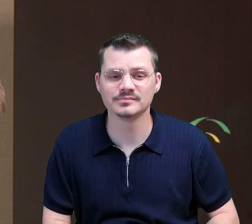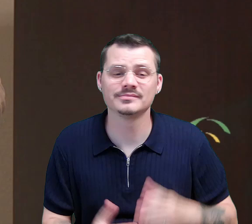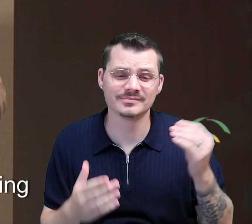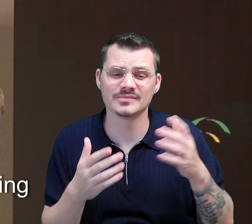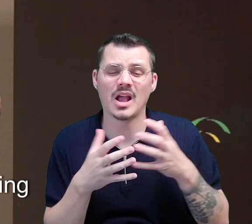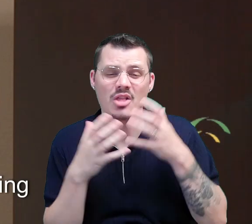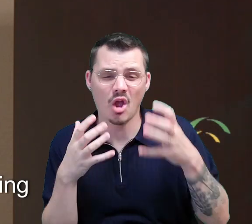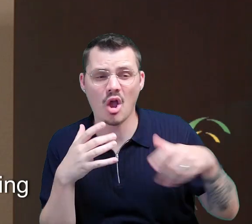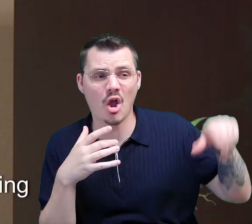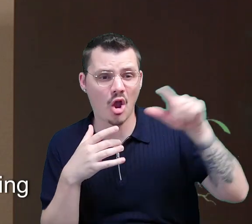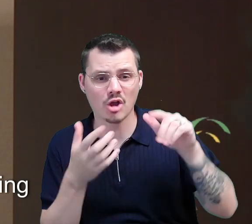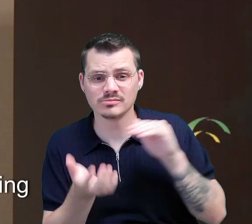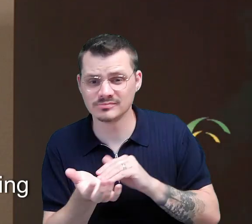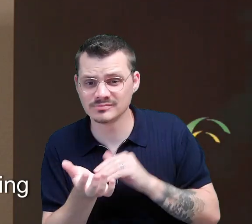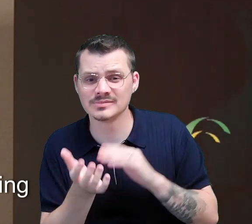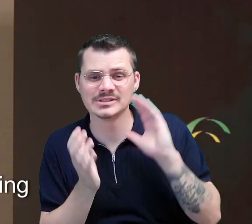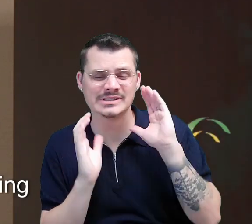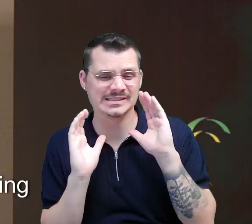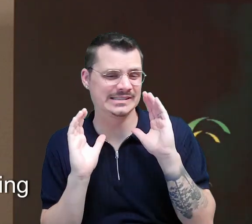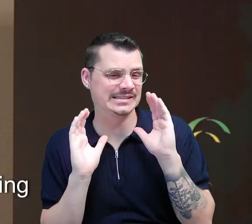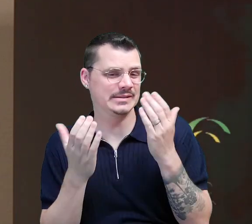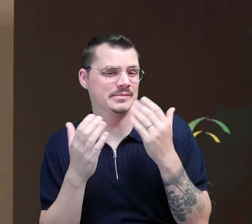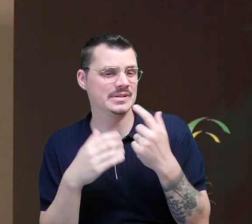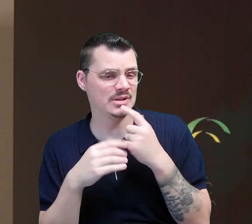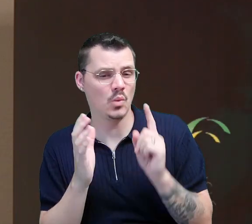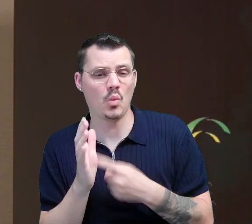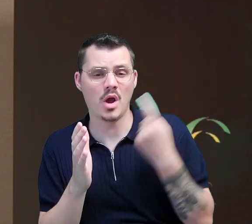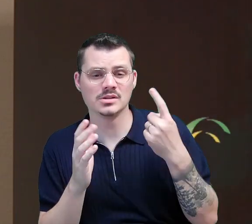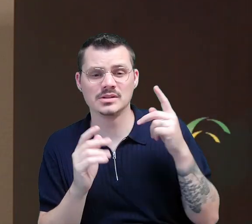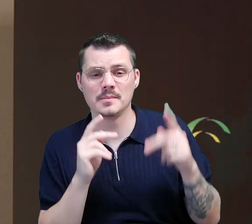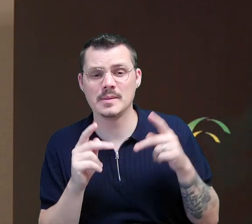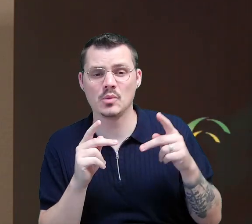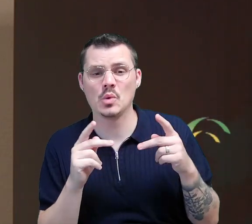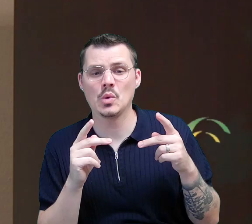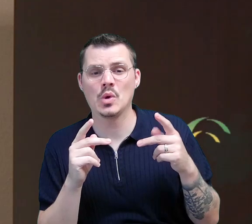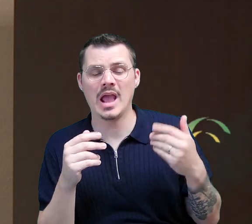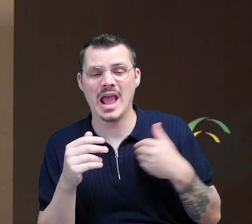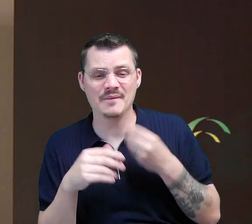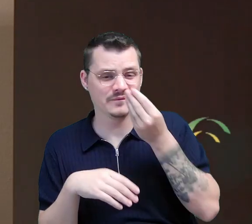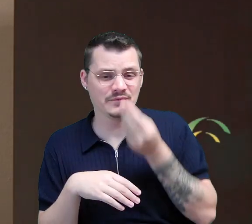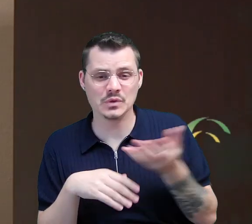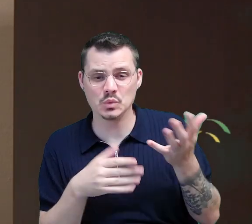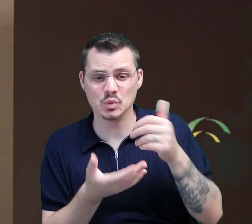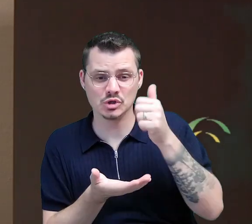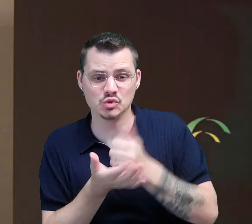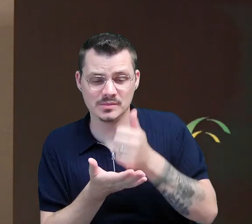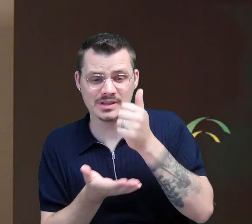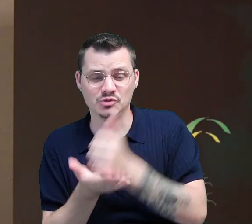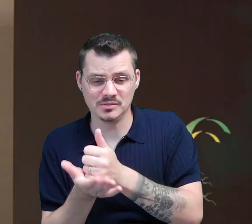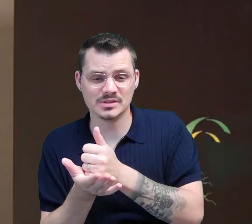And a lot of practitioners seem to be saying that once people have a few